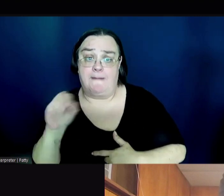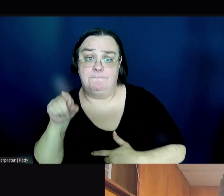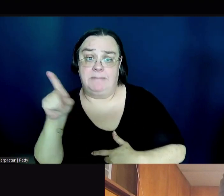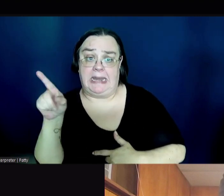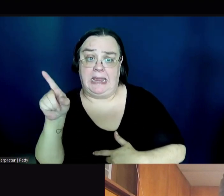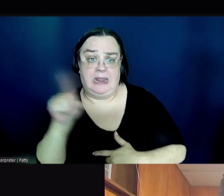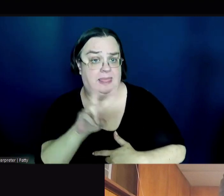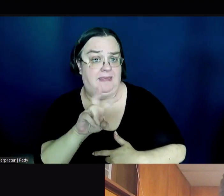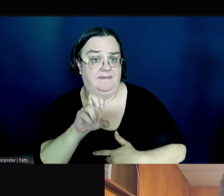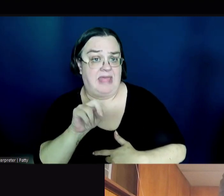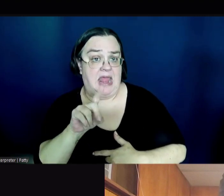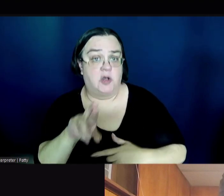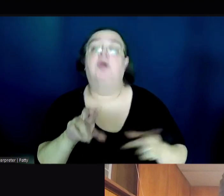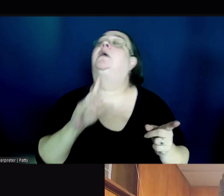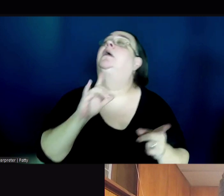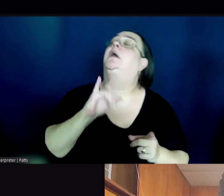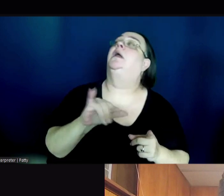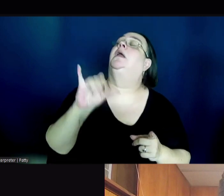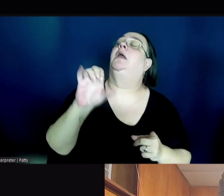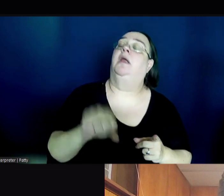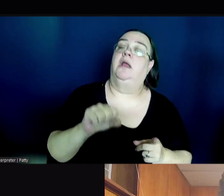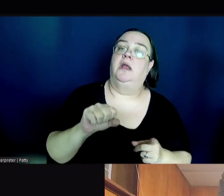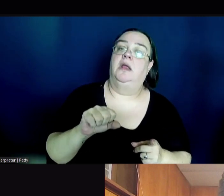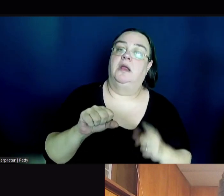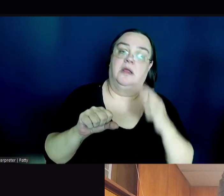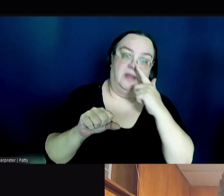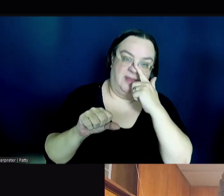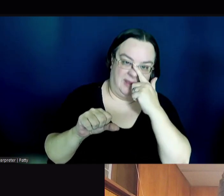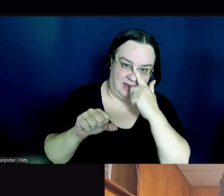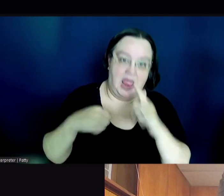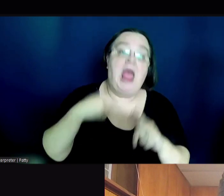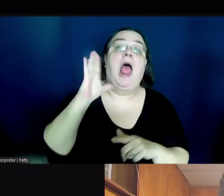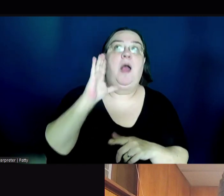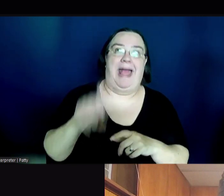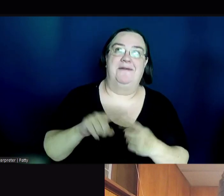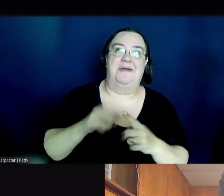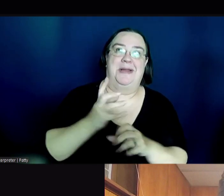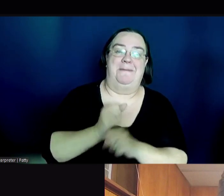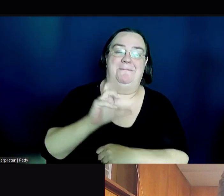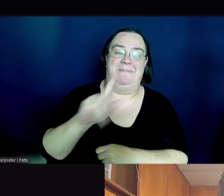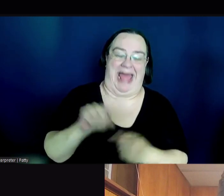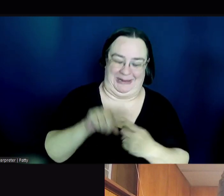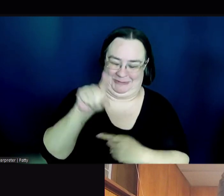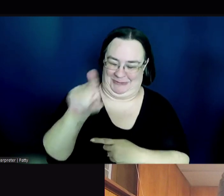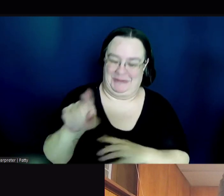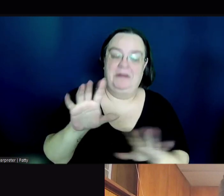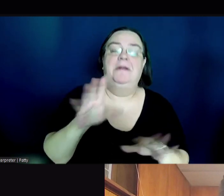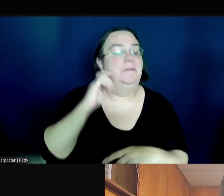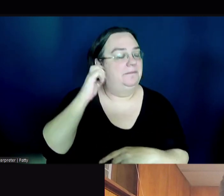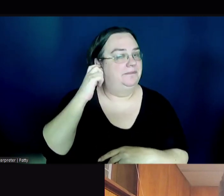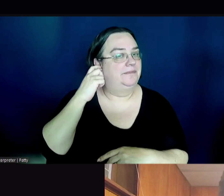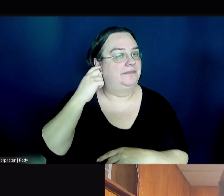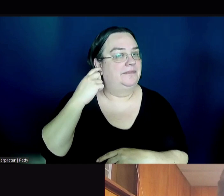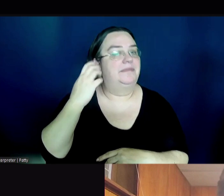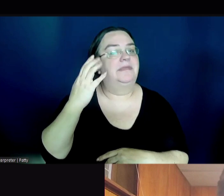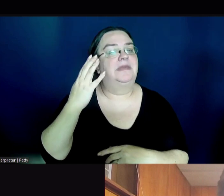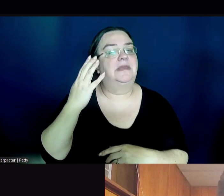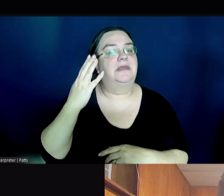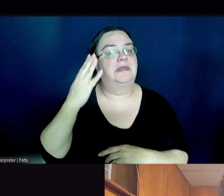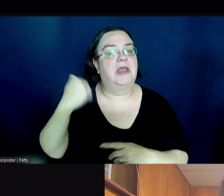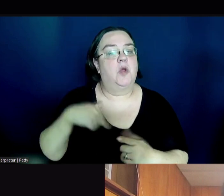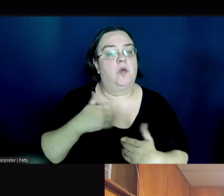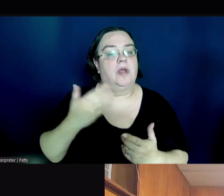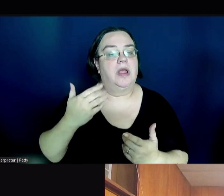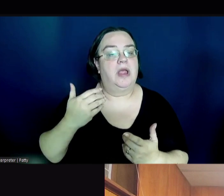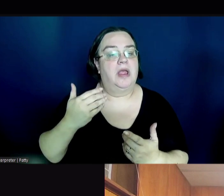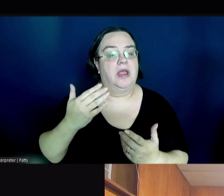vendor? Yes. I will get back to you. Okay. The company, since we entered into the contract, it